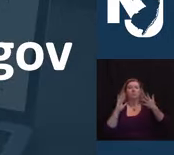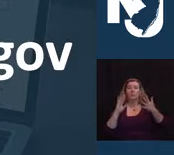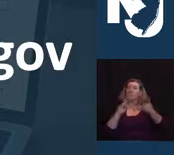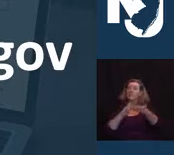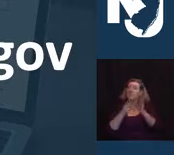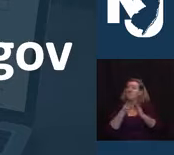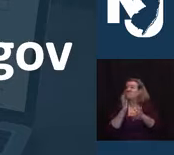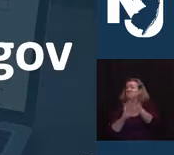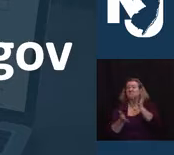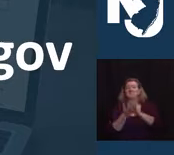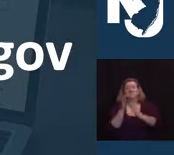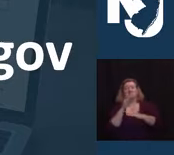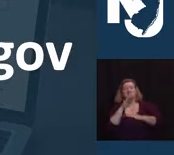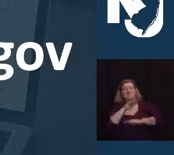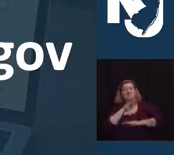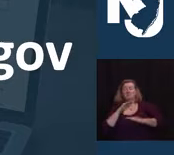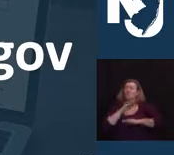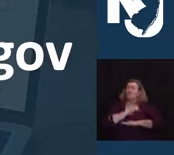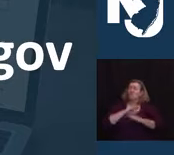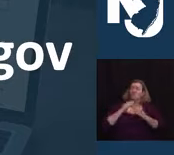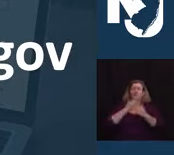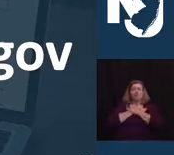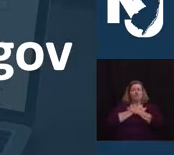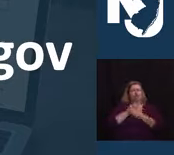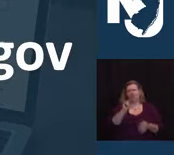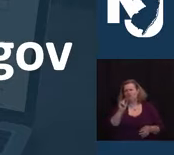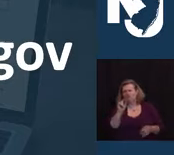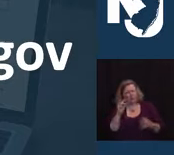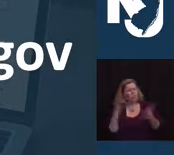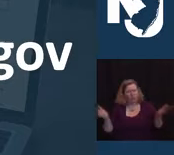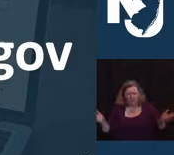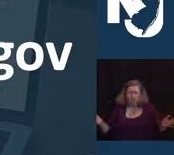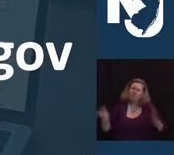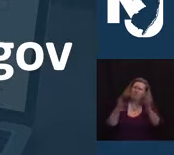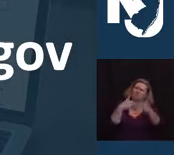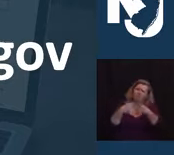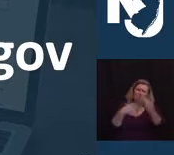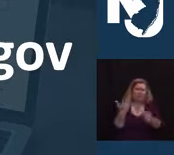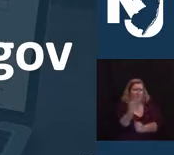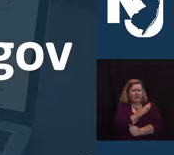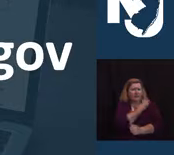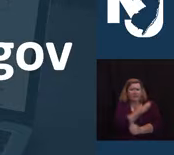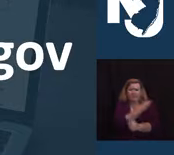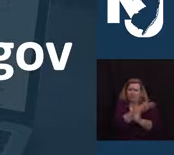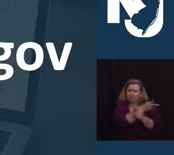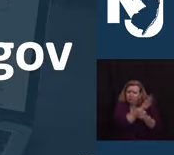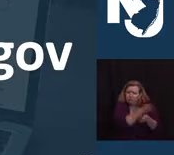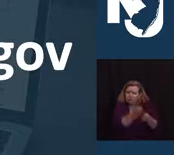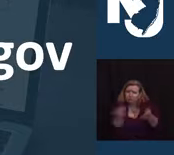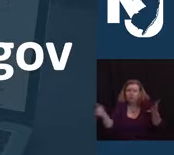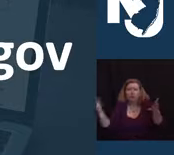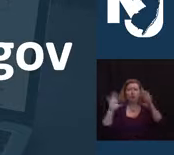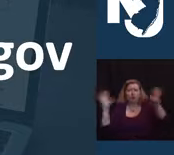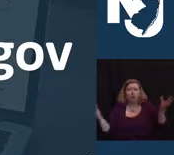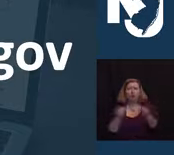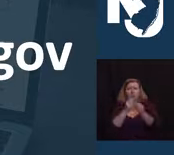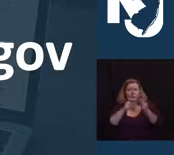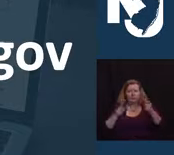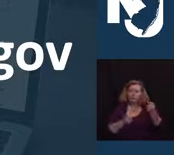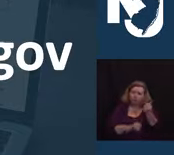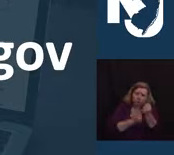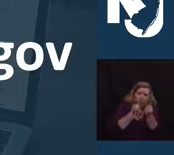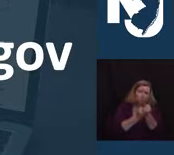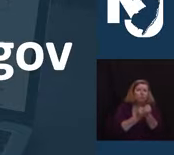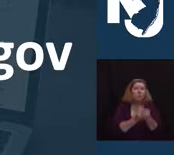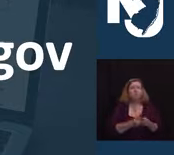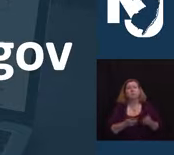going. We are not yet at the finish line. And we also have a tremendous support system to make sure we get to the finish line with our entire New